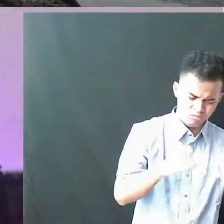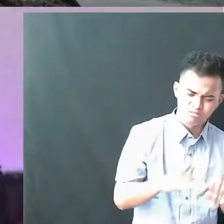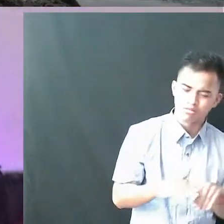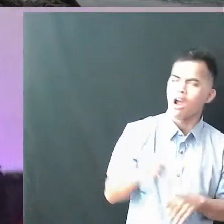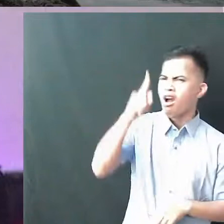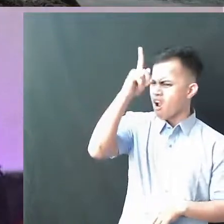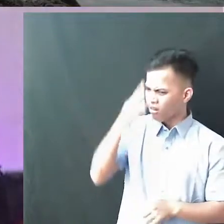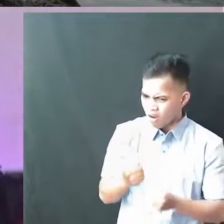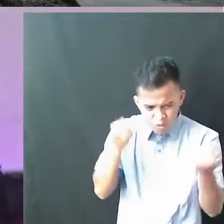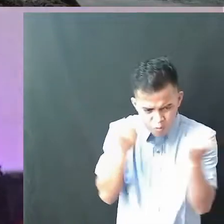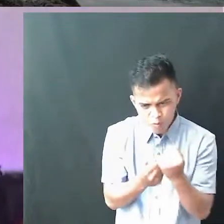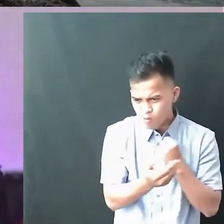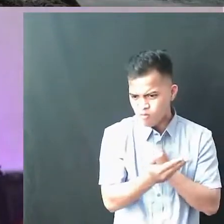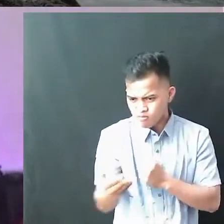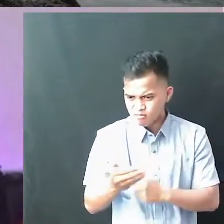chapter 3.